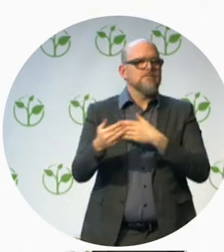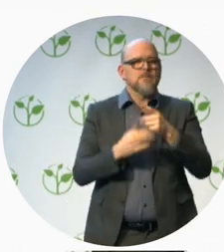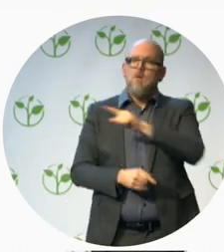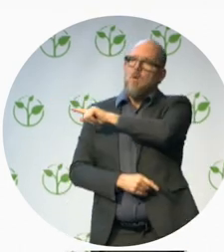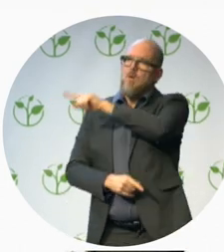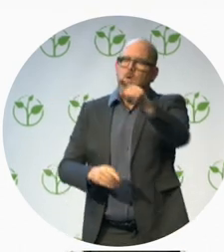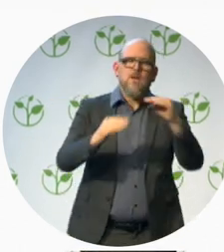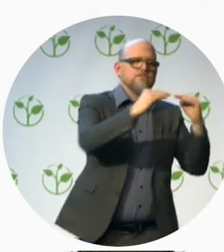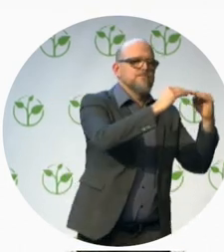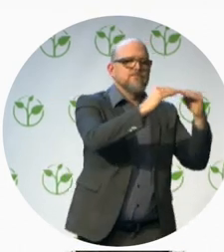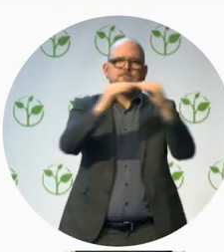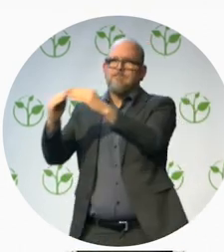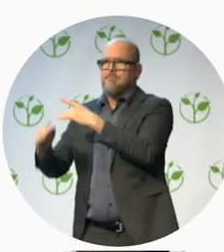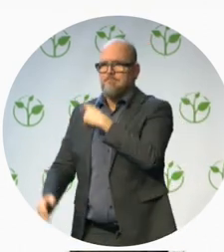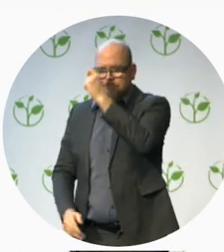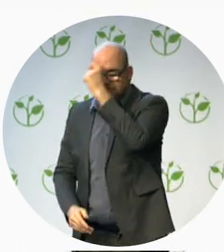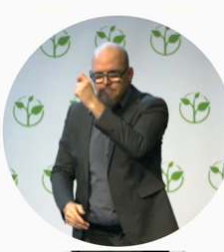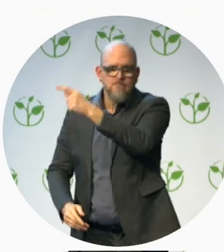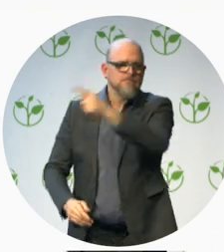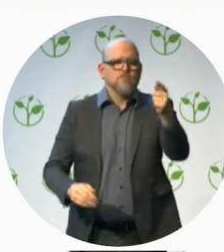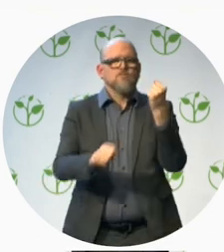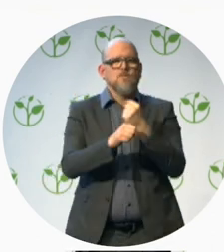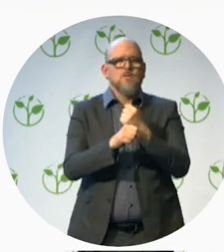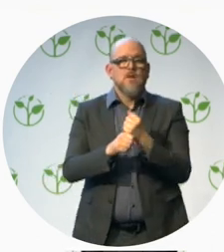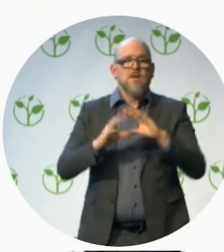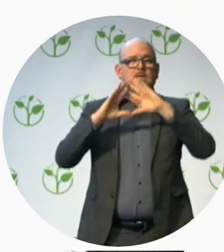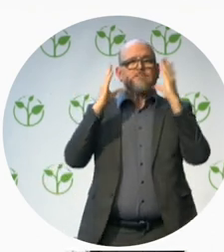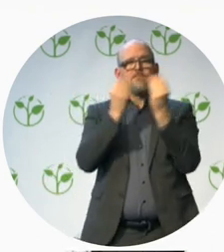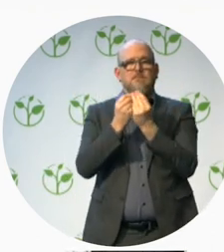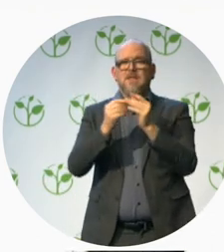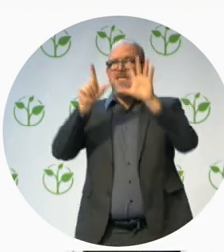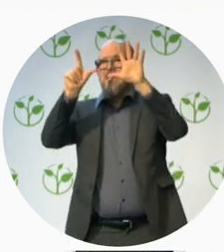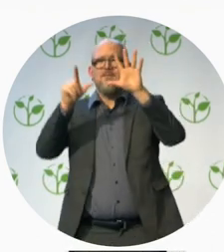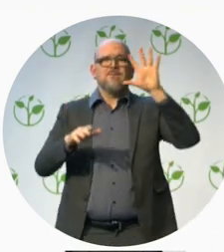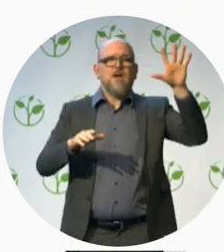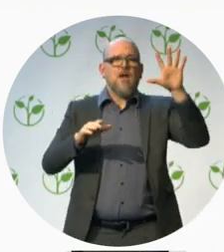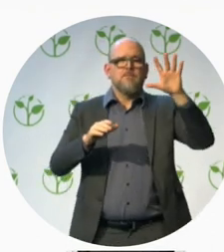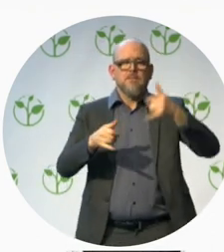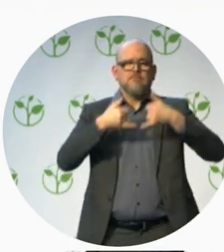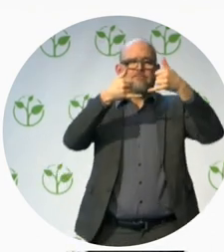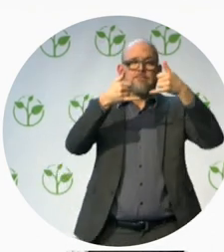75 awardees here tonight. Please give everybody a good shout out. Yeah.